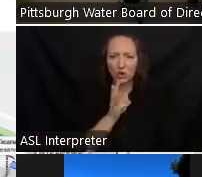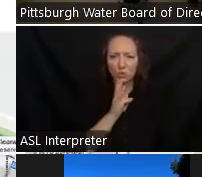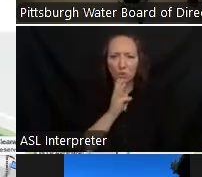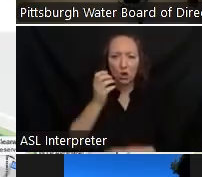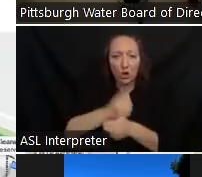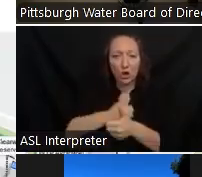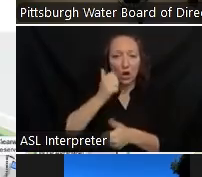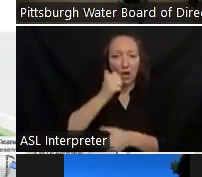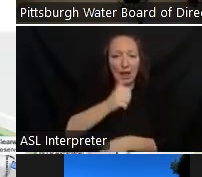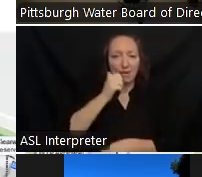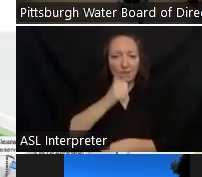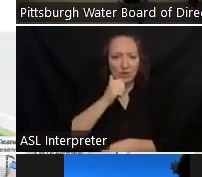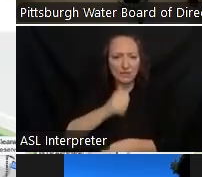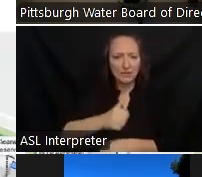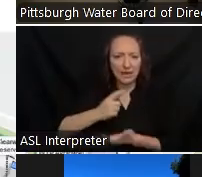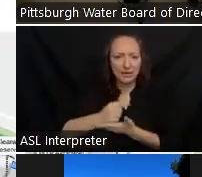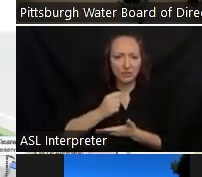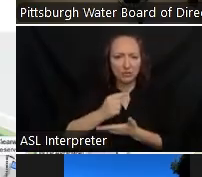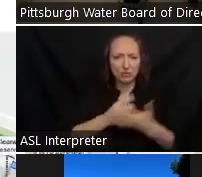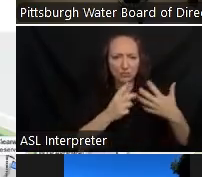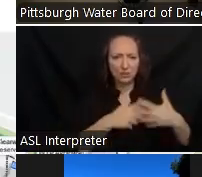locations each month in June.